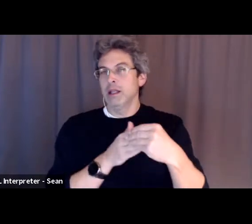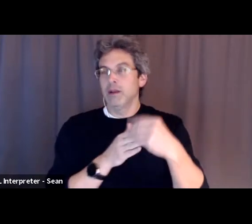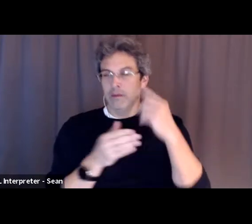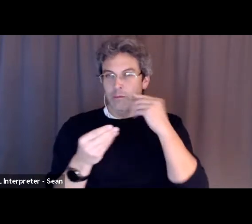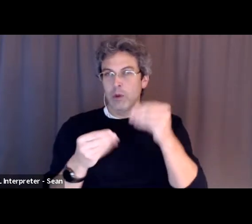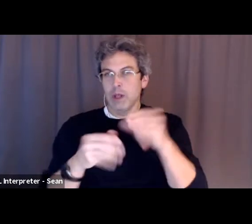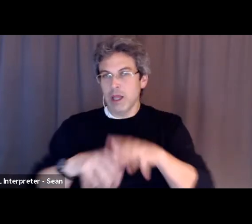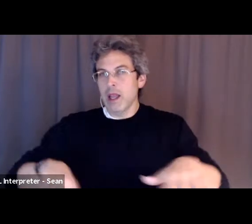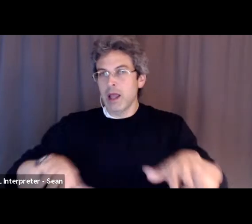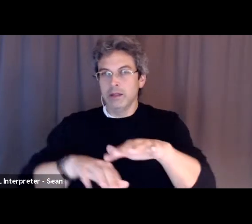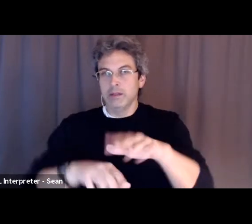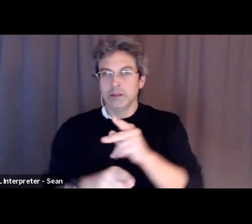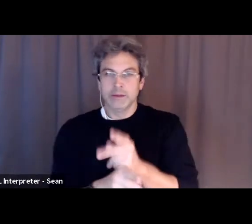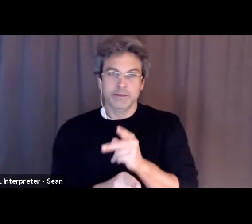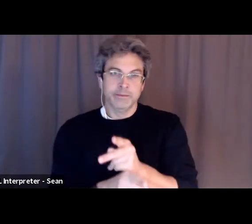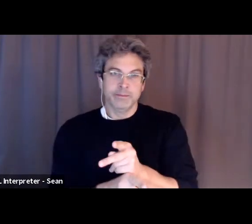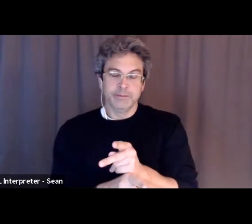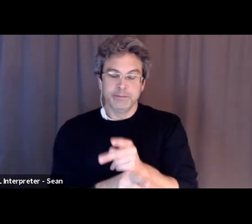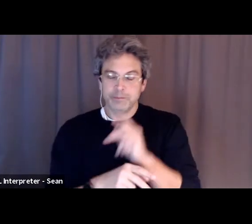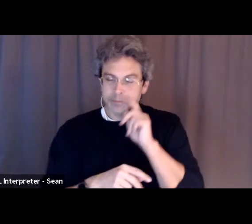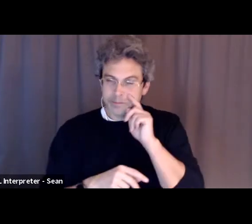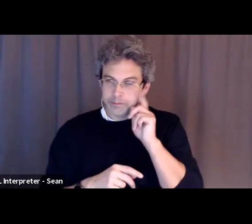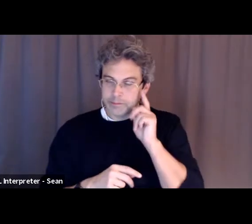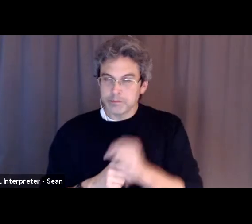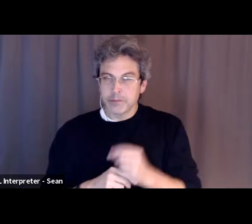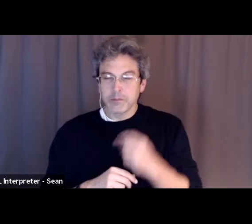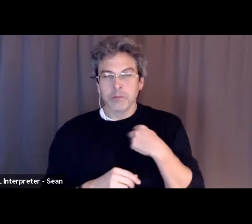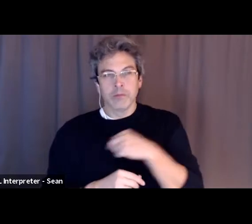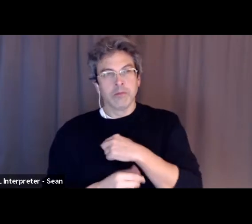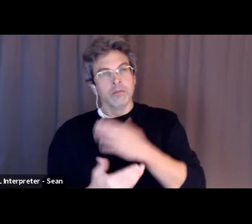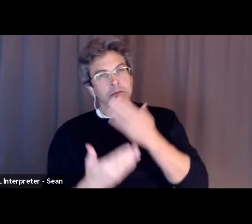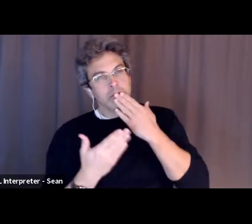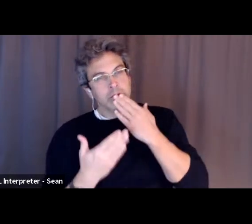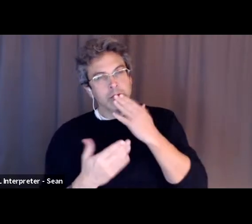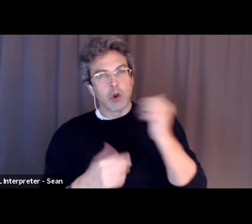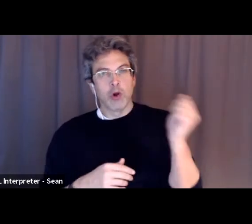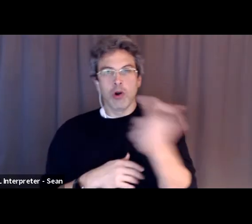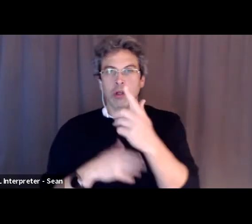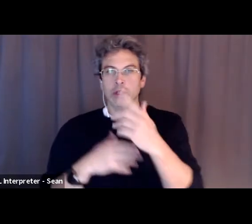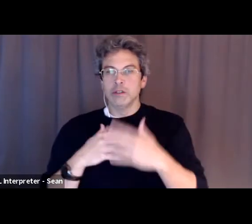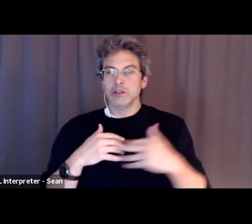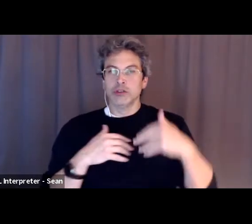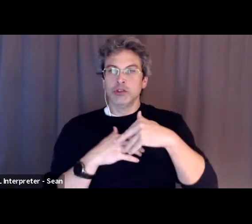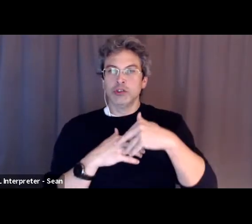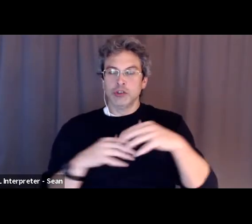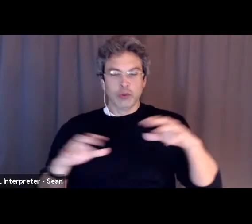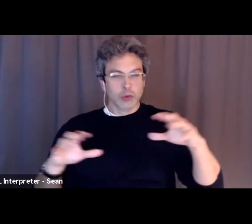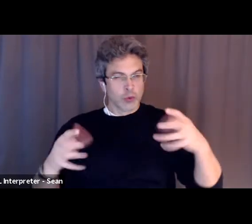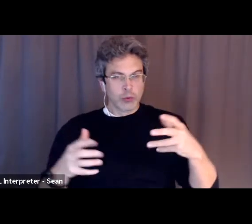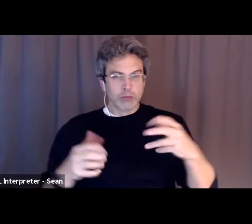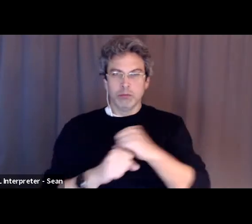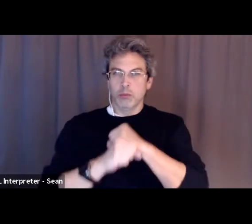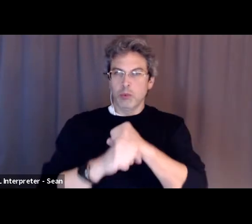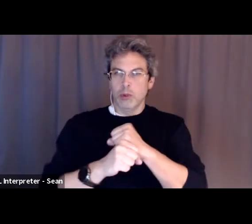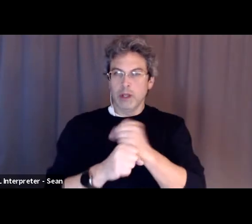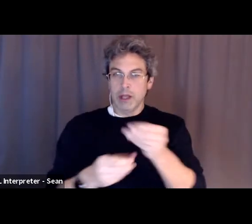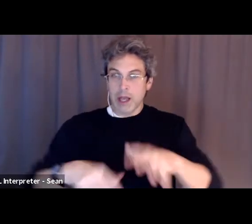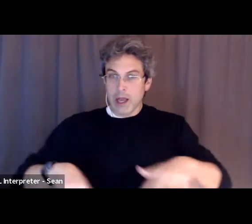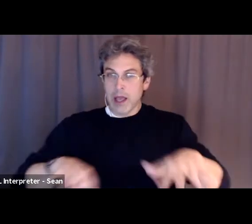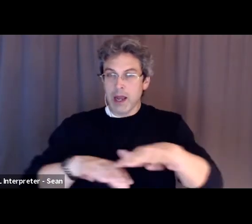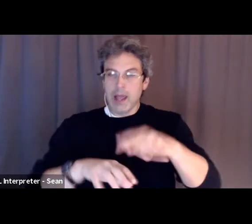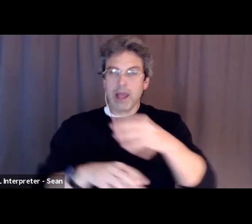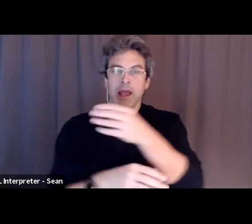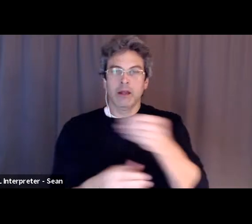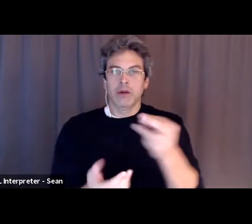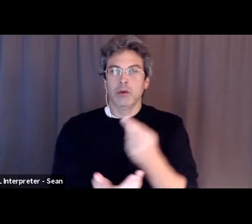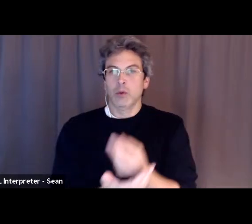land. We are grateful to all Indigenous groups for their commitment to protect the land and its resources, and we